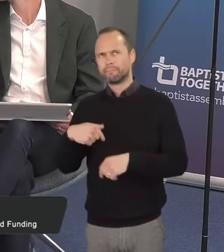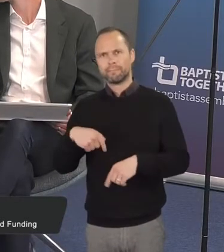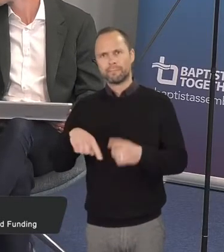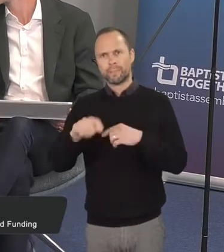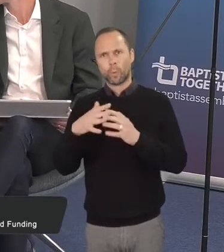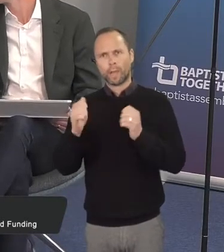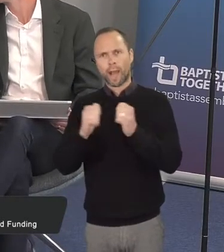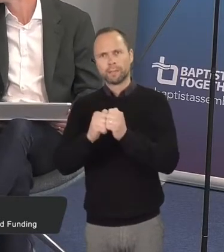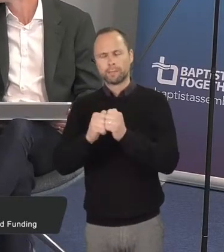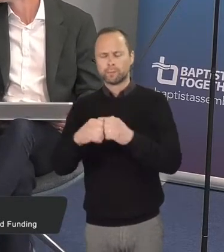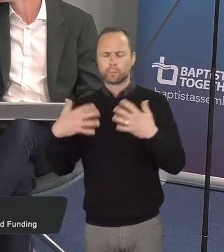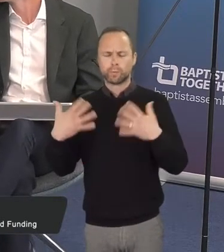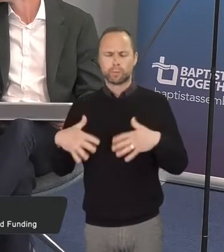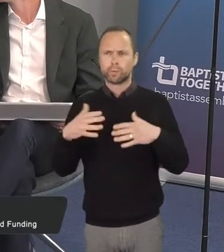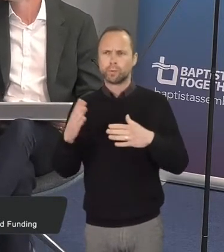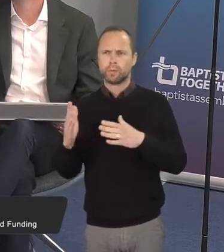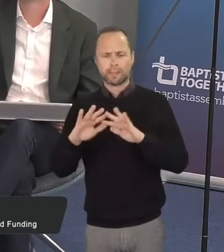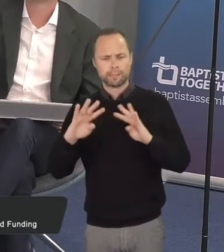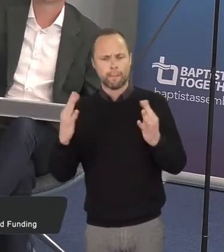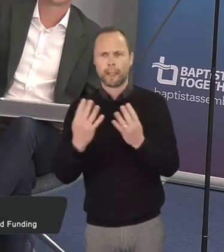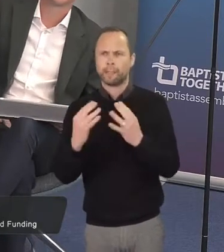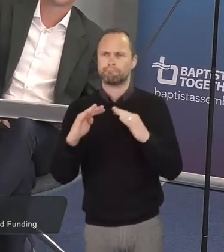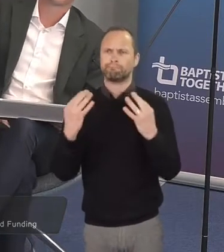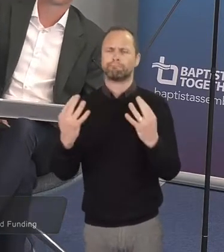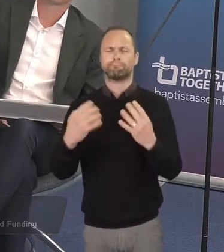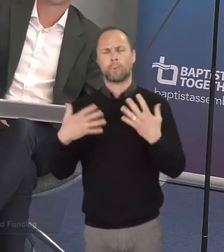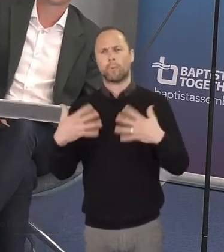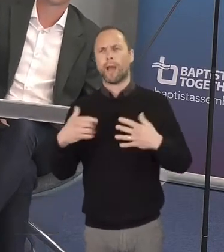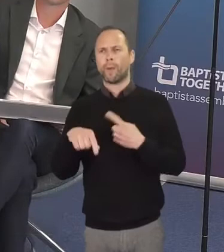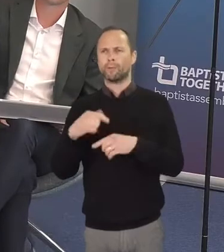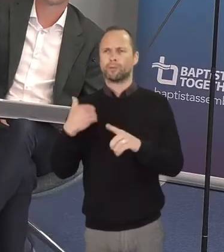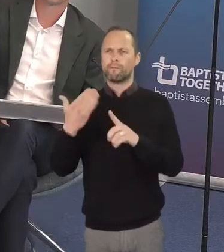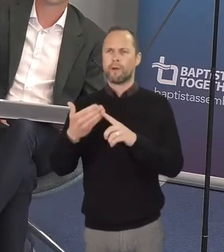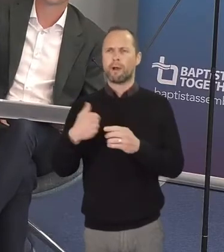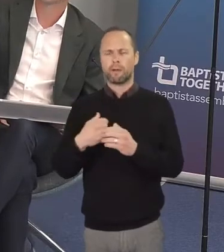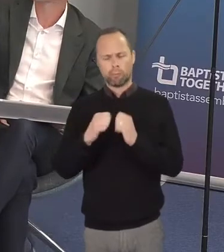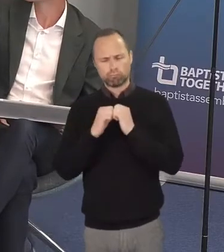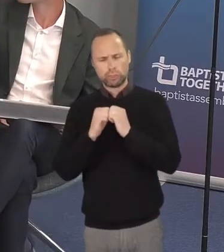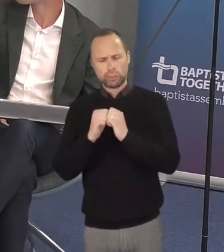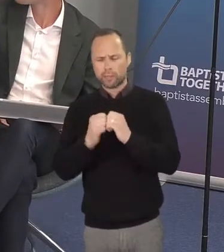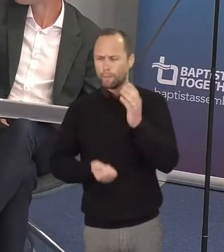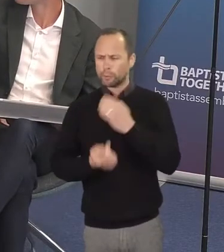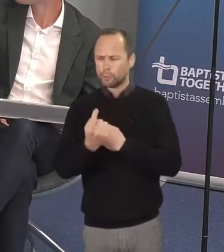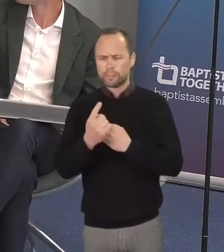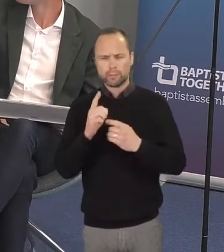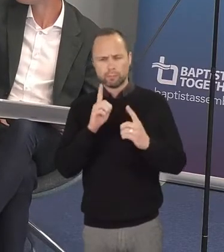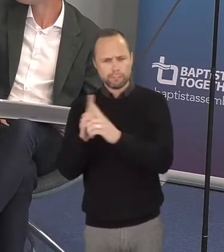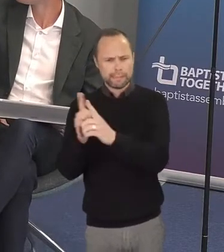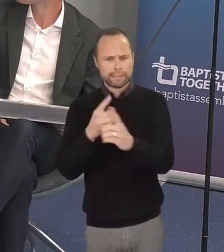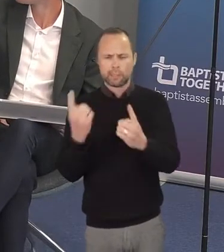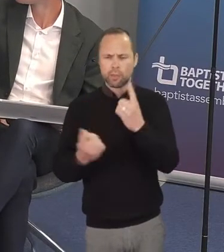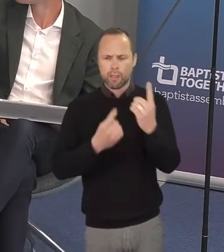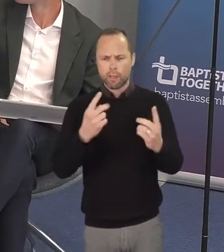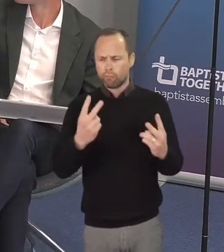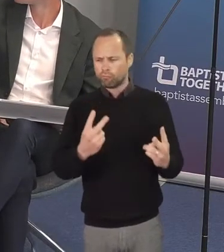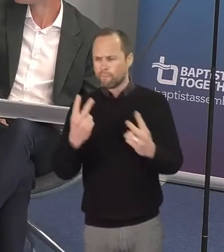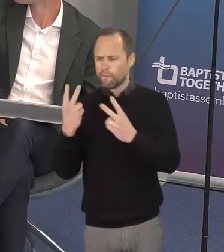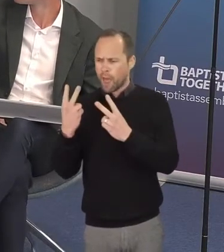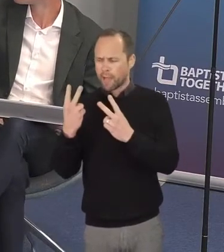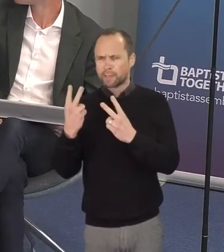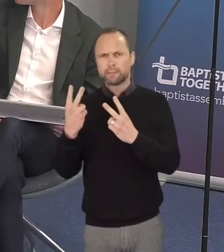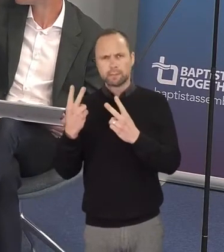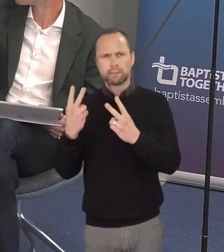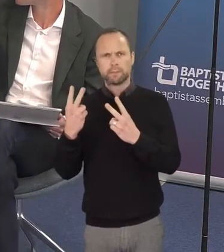so far? Absolutely. I don't know about you, but I have so appreciated the chance just to gather together and reflect on